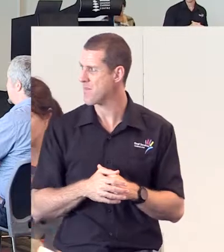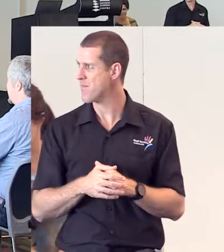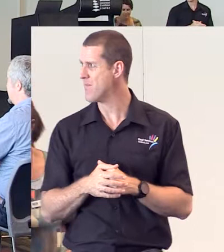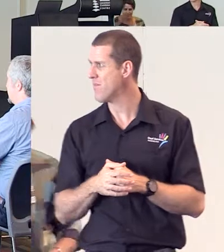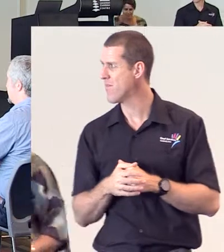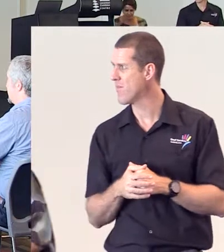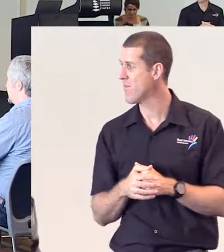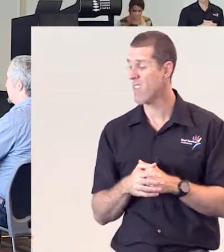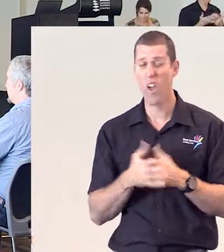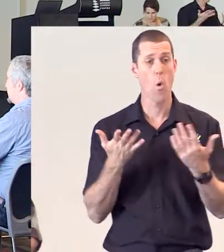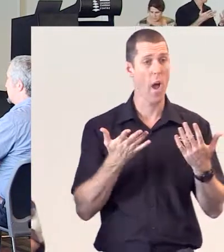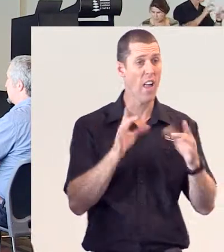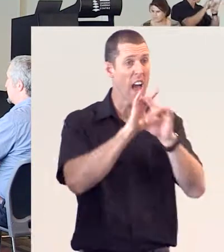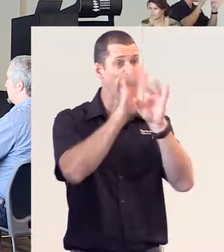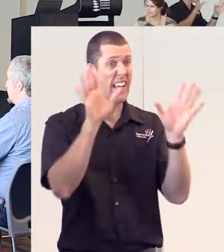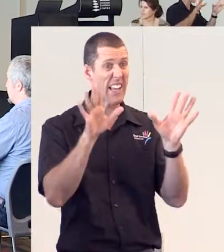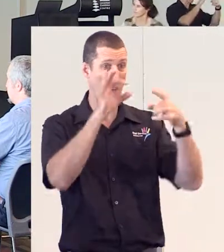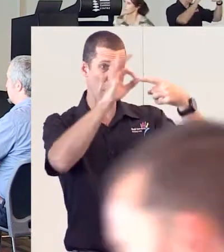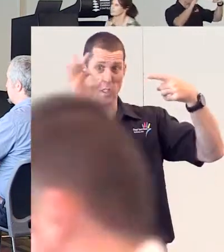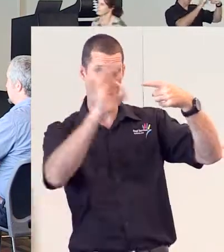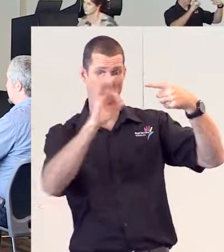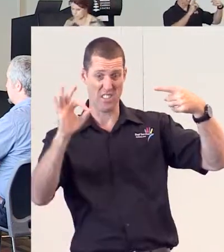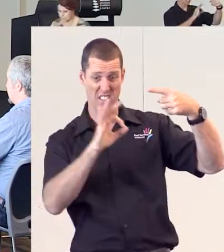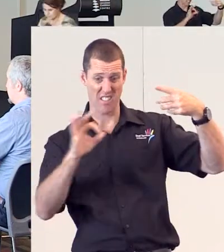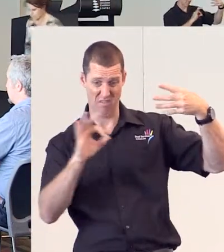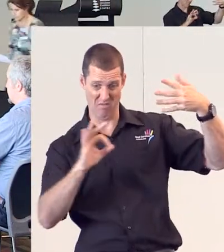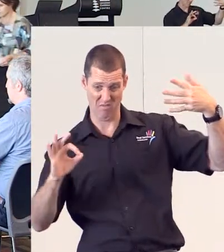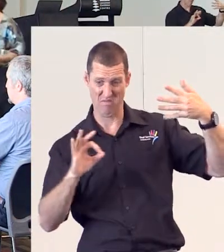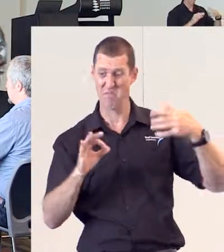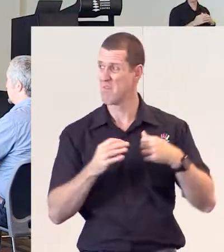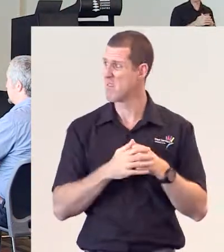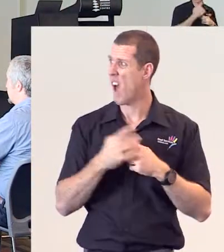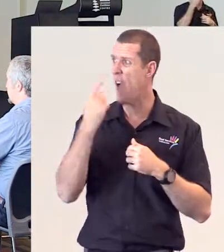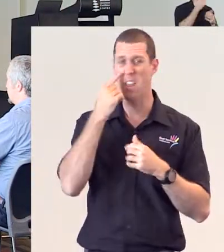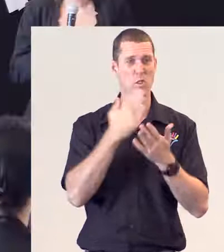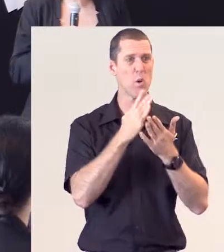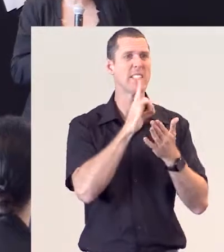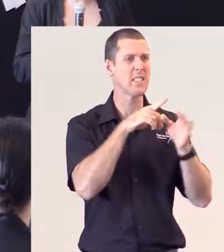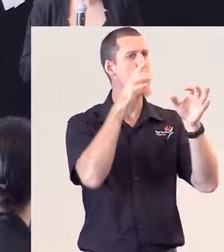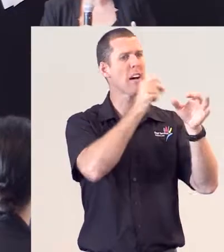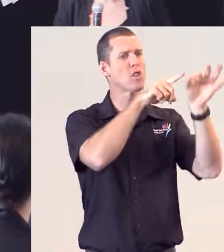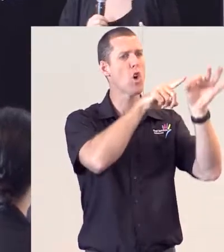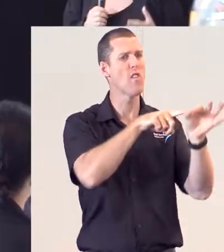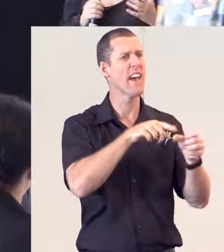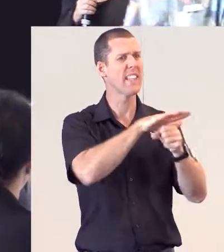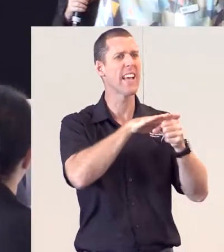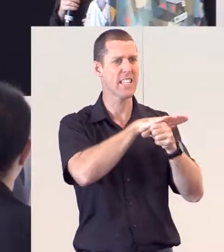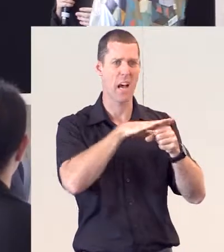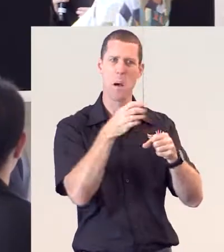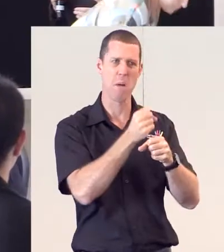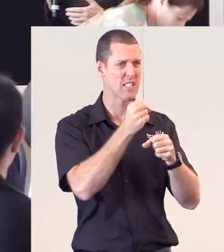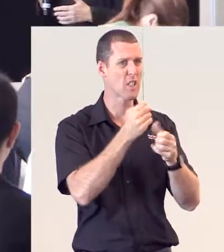So clearly, I think there's really, it's one thing, it's survey the sector. Collect data